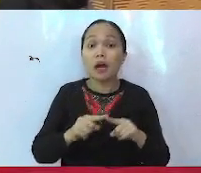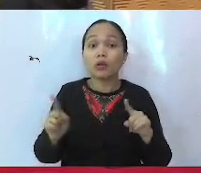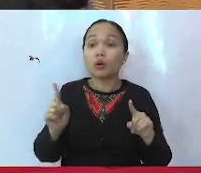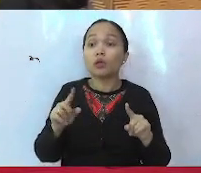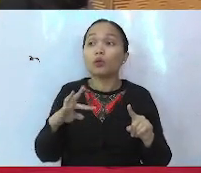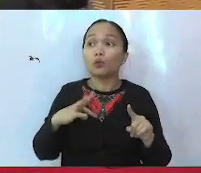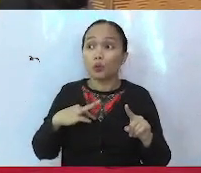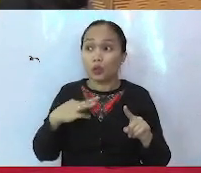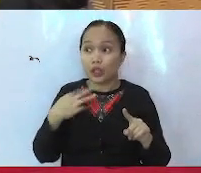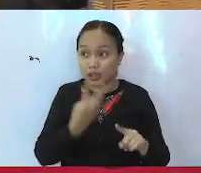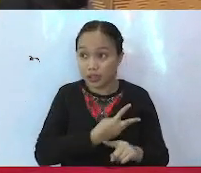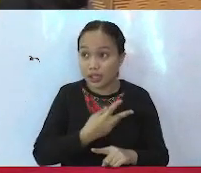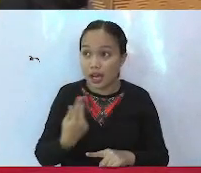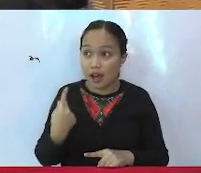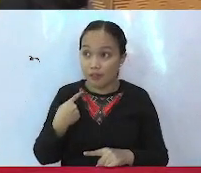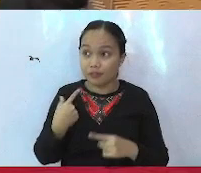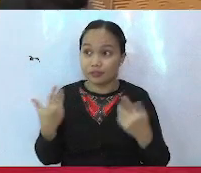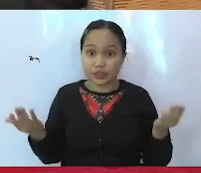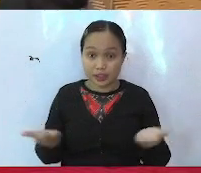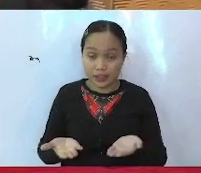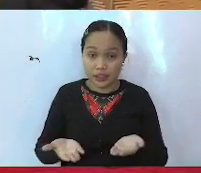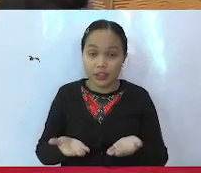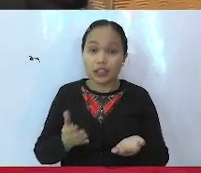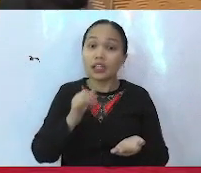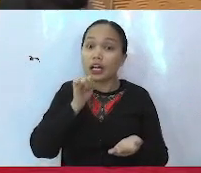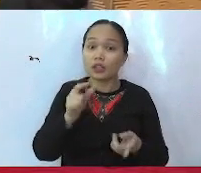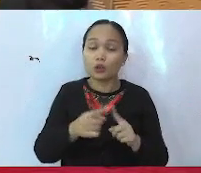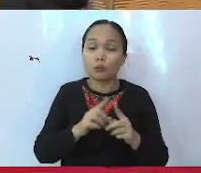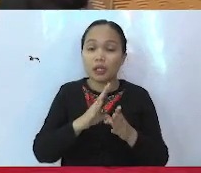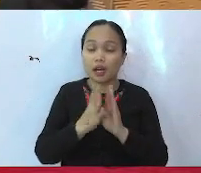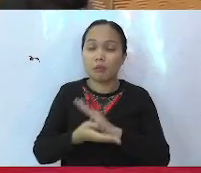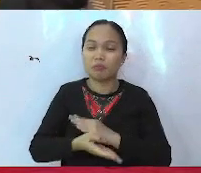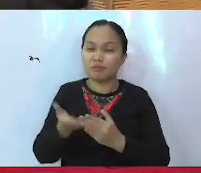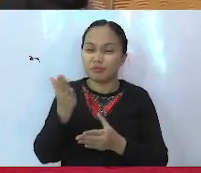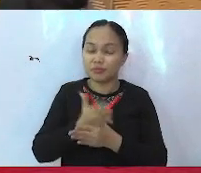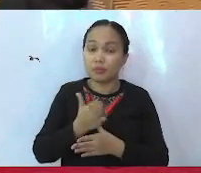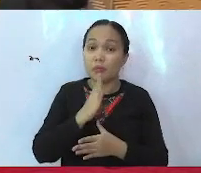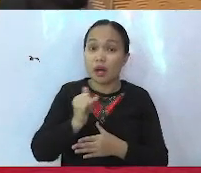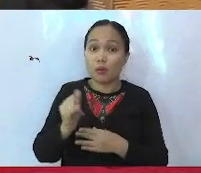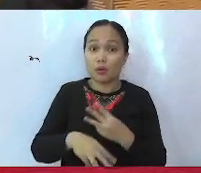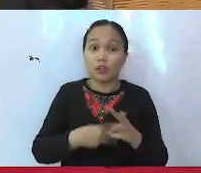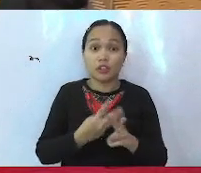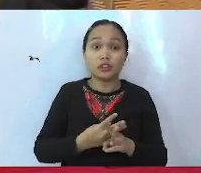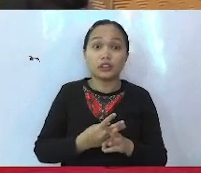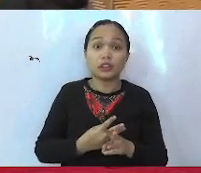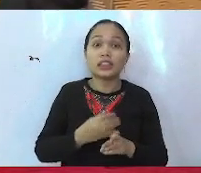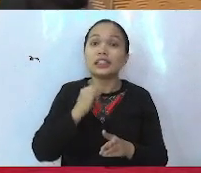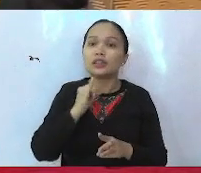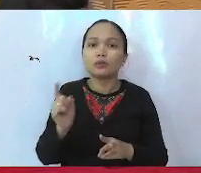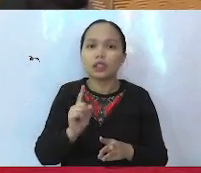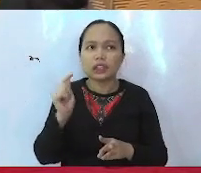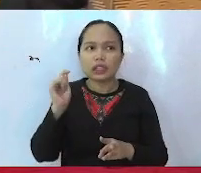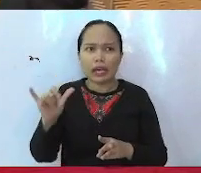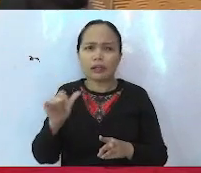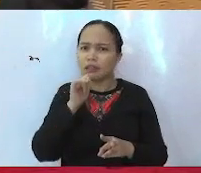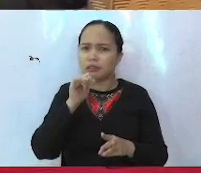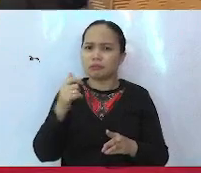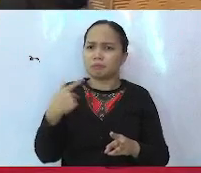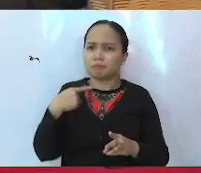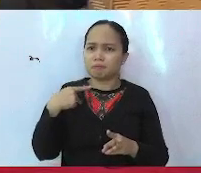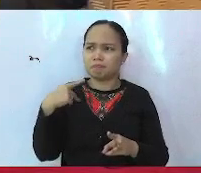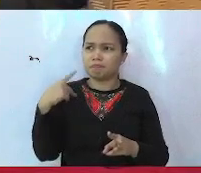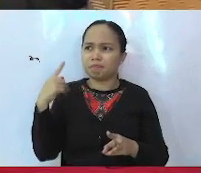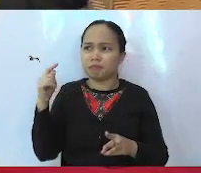having here, not to be sidetracked by the world, is what they don't have there. You know, you want to be